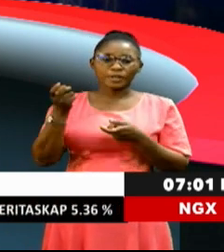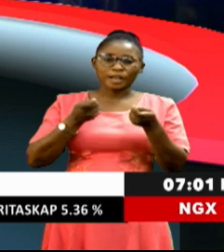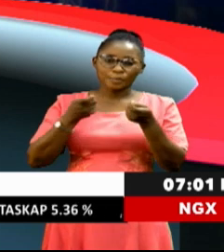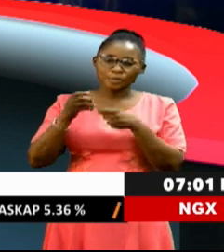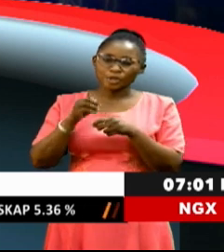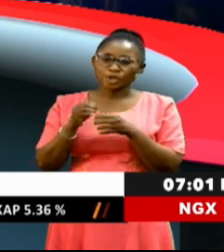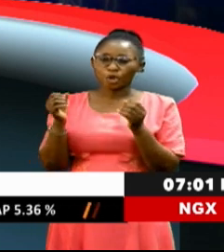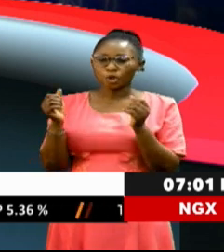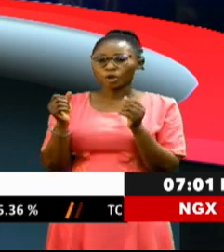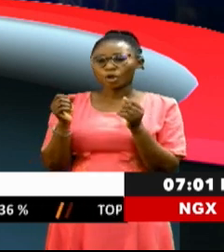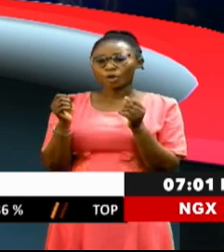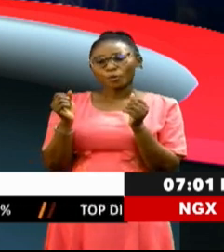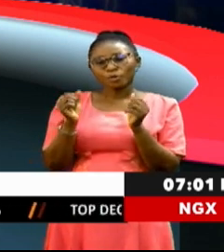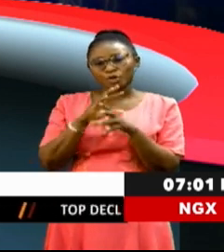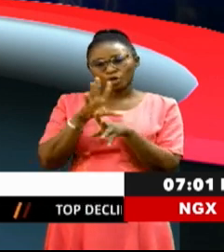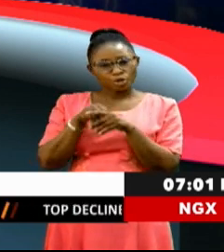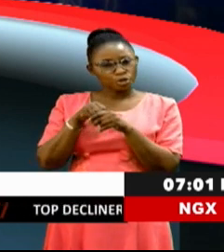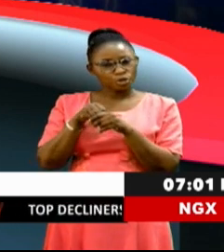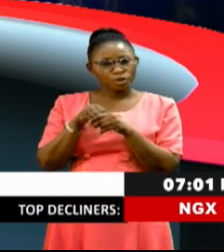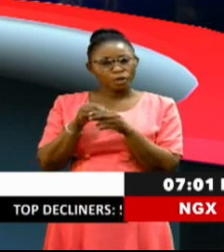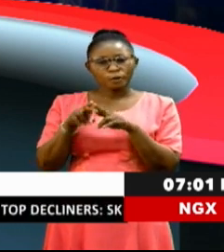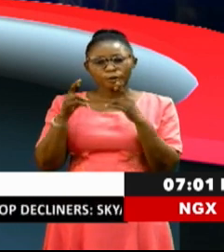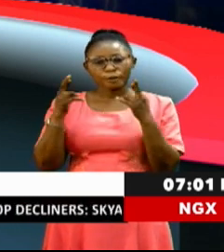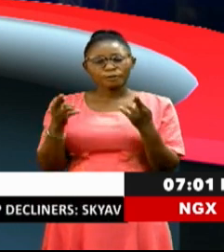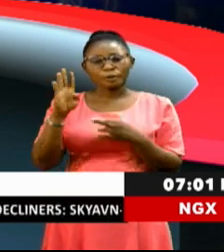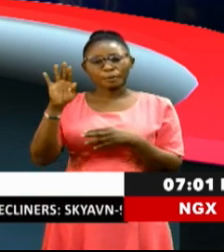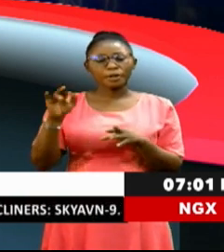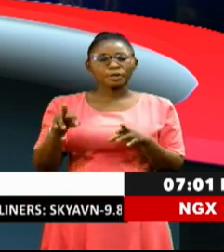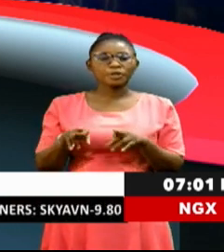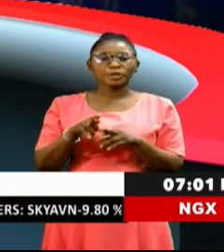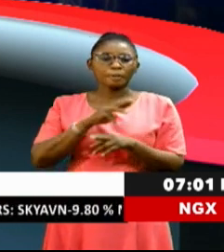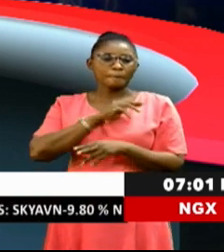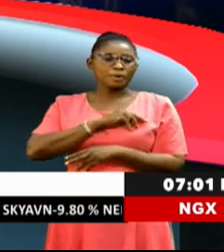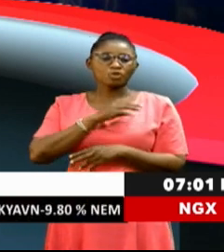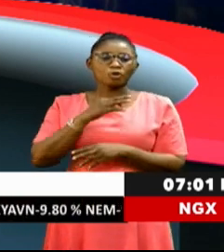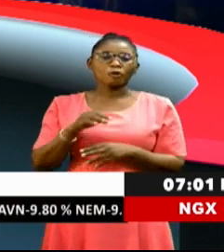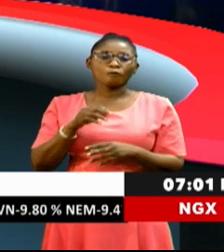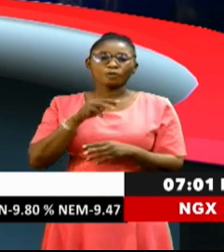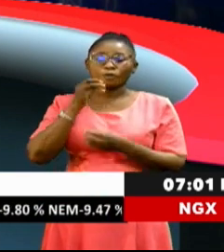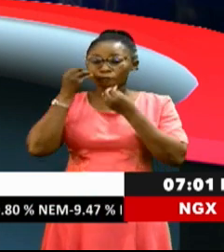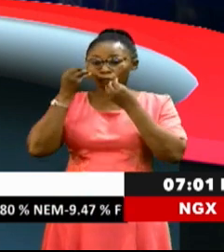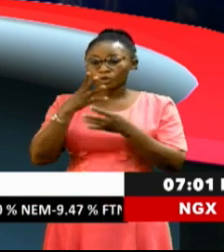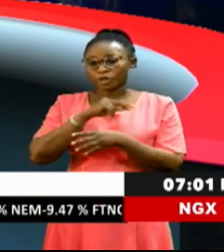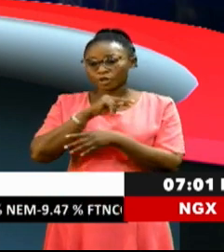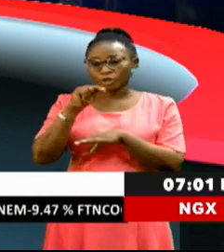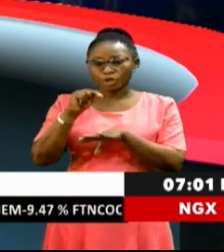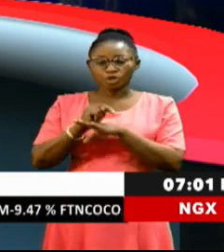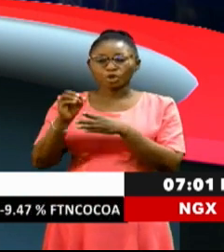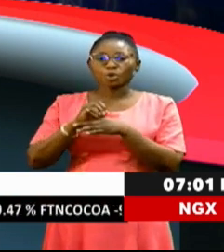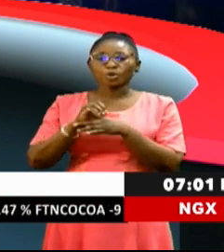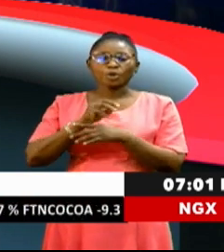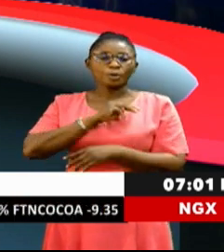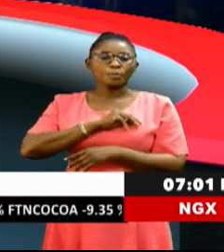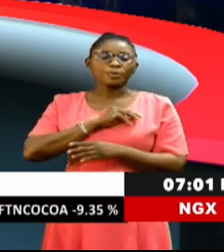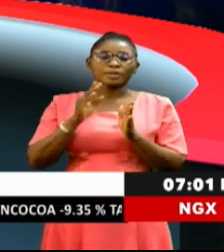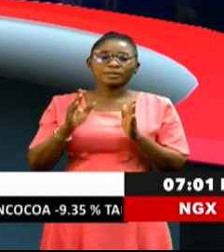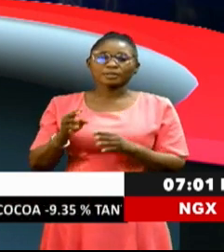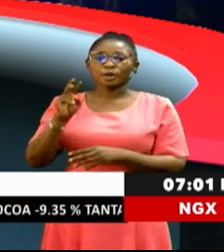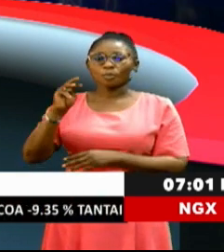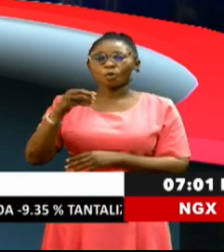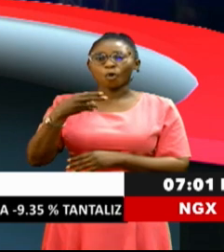in line with the revelation by the Minister of Information and National Orientation. Minister Mohammed